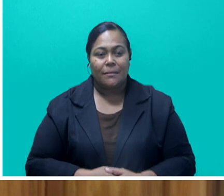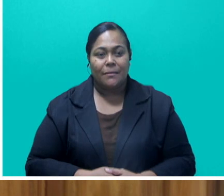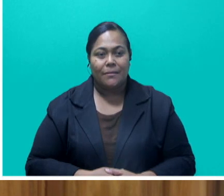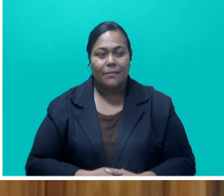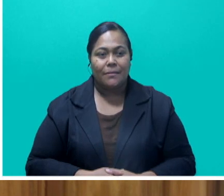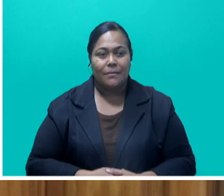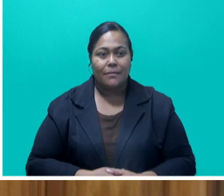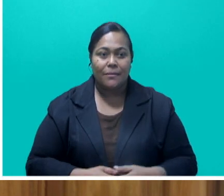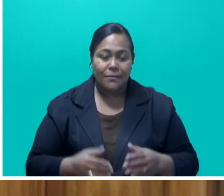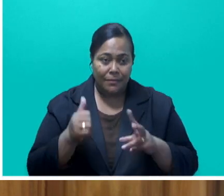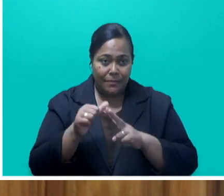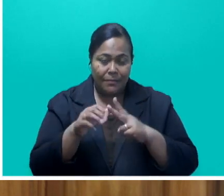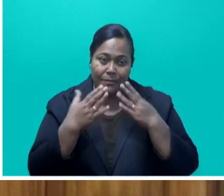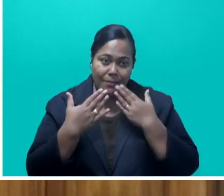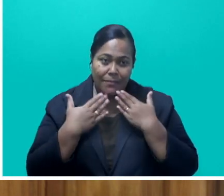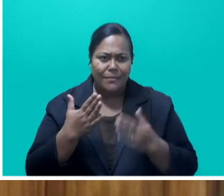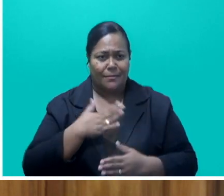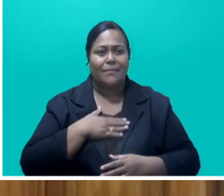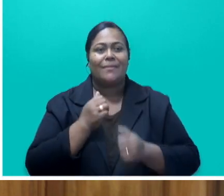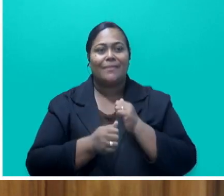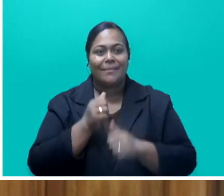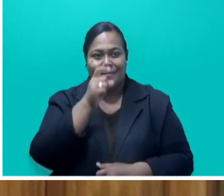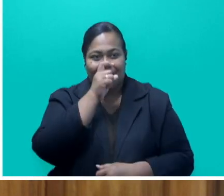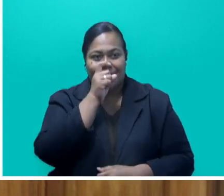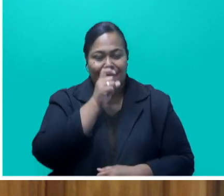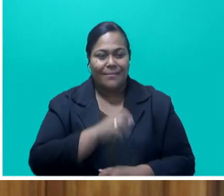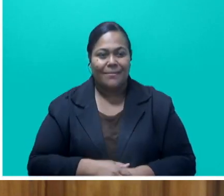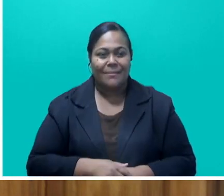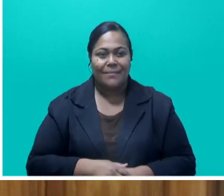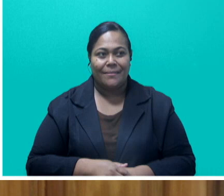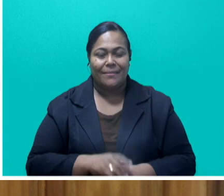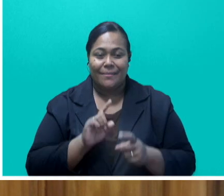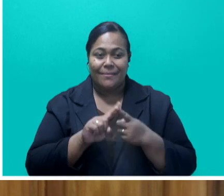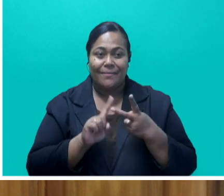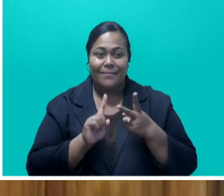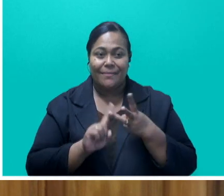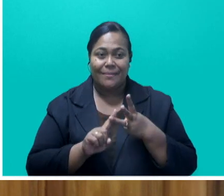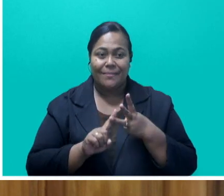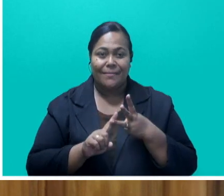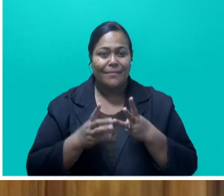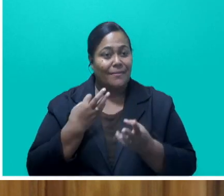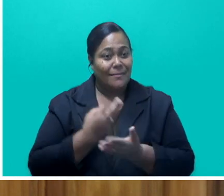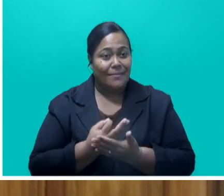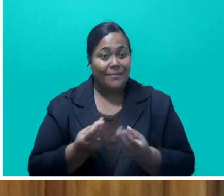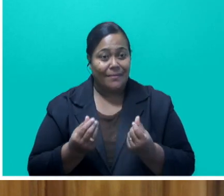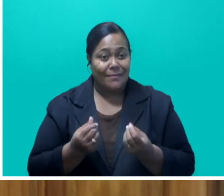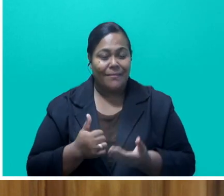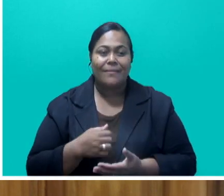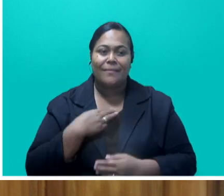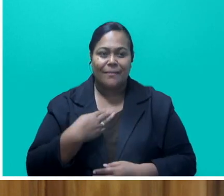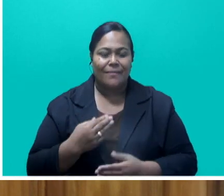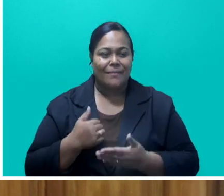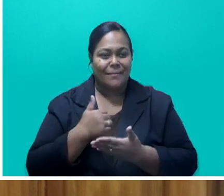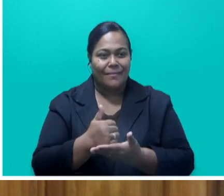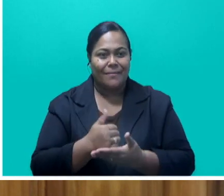acknowledge my siblings, John, Maram, and Sally, for their financial and moral support. Since